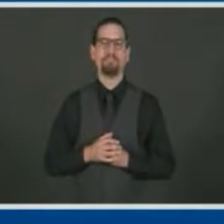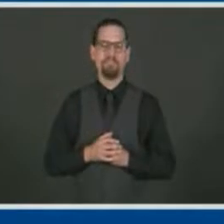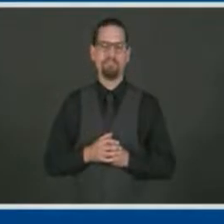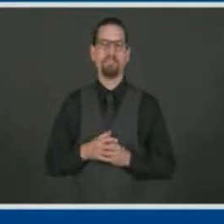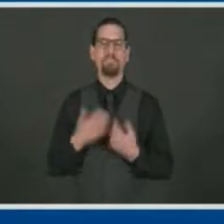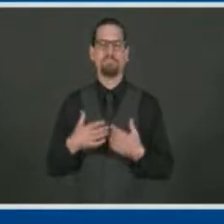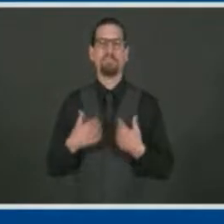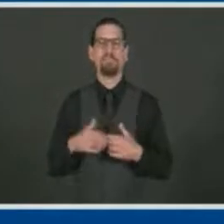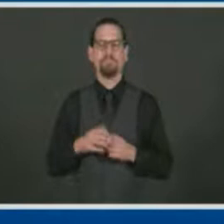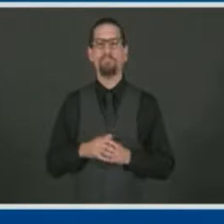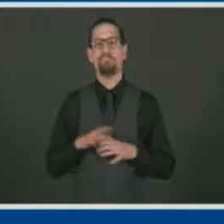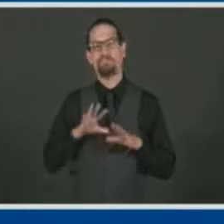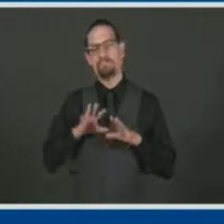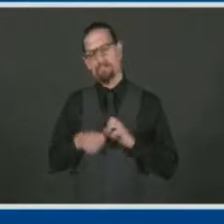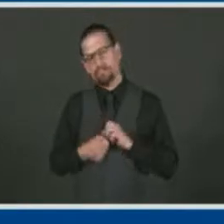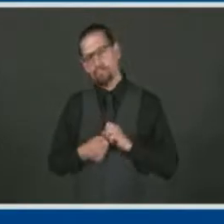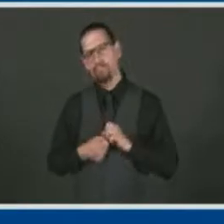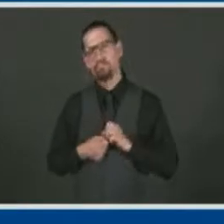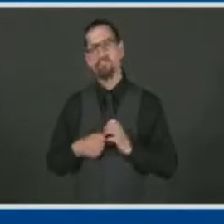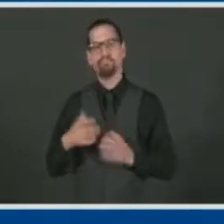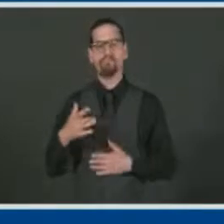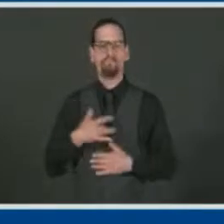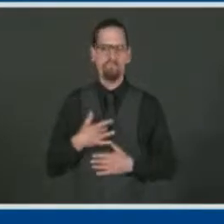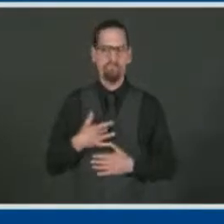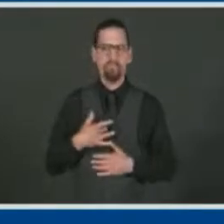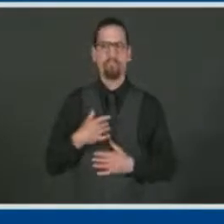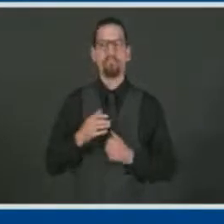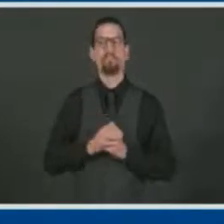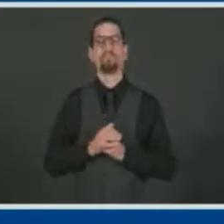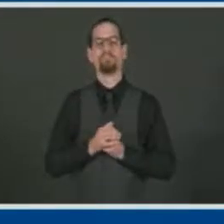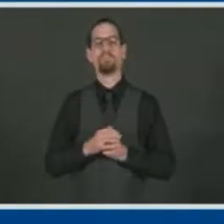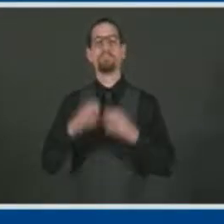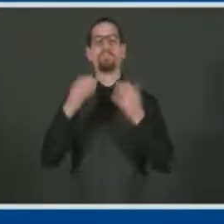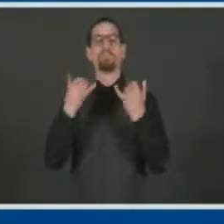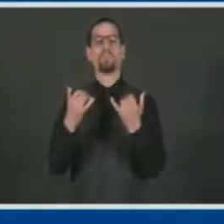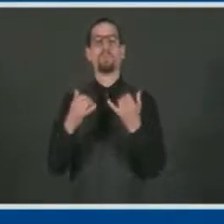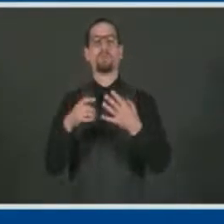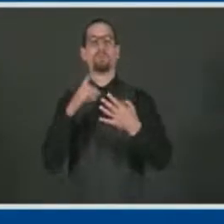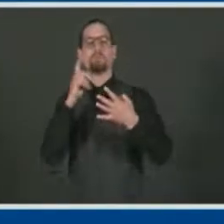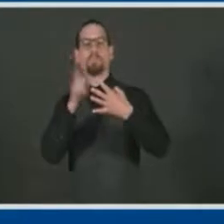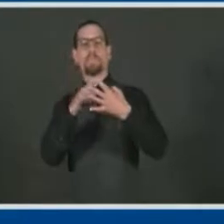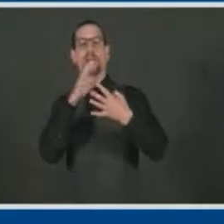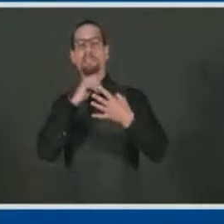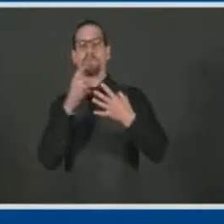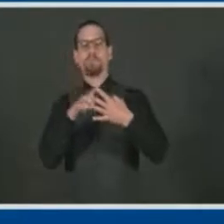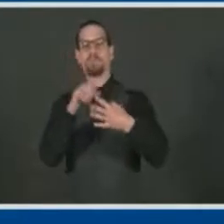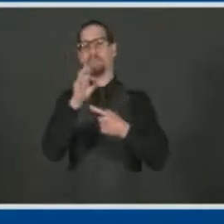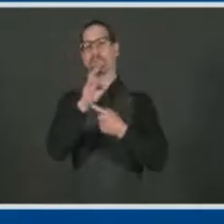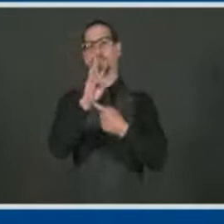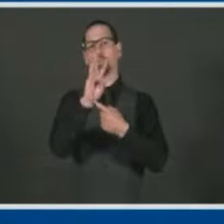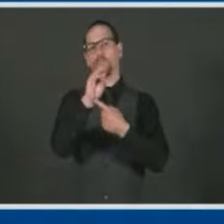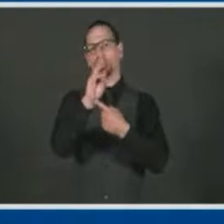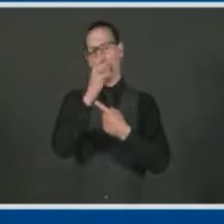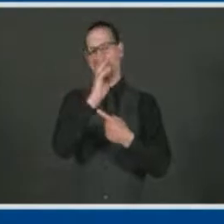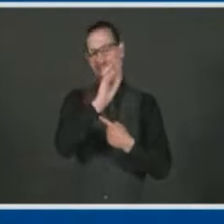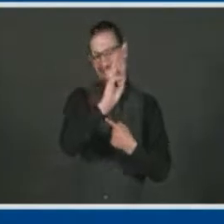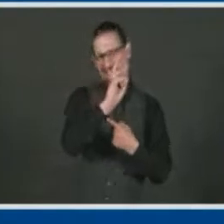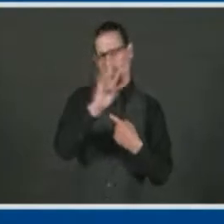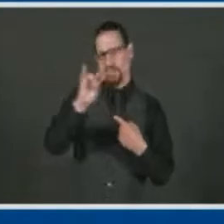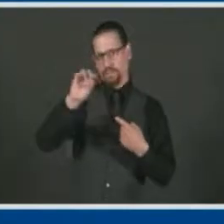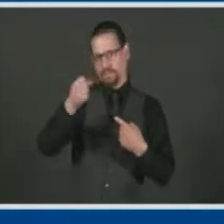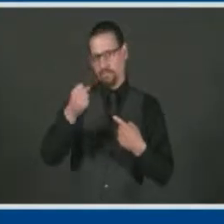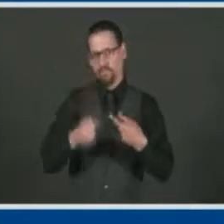report. 6 of these people were in their 70s, 2 of them were in their 80s, and